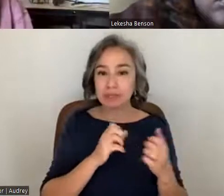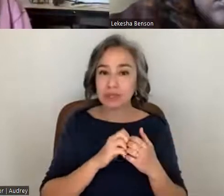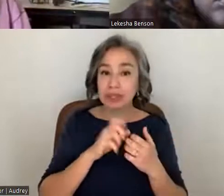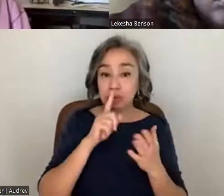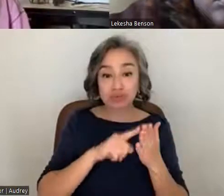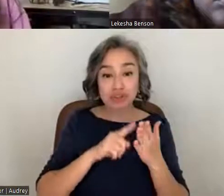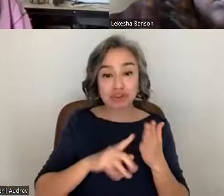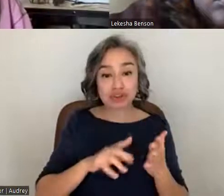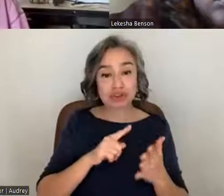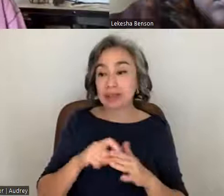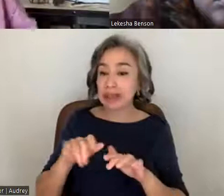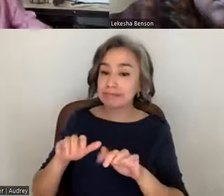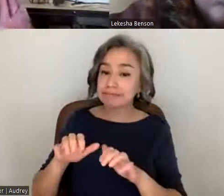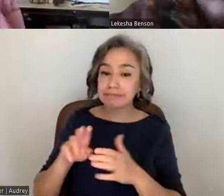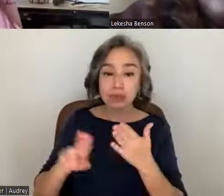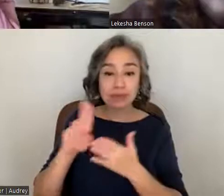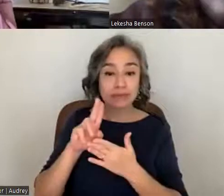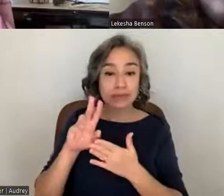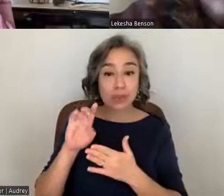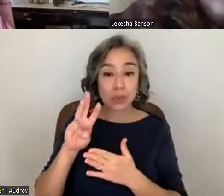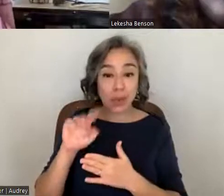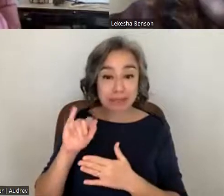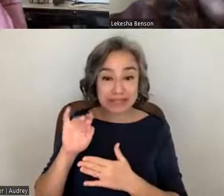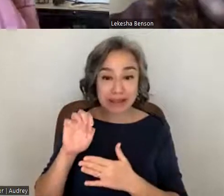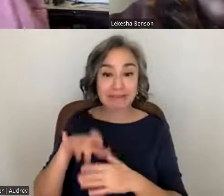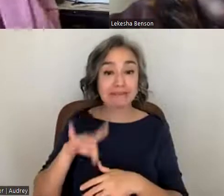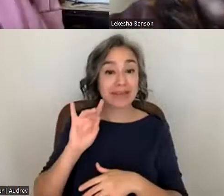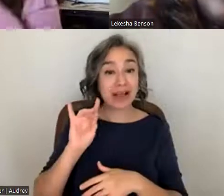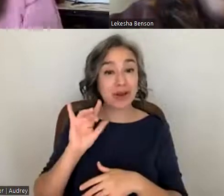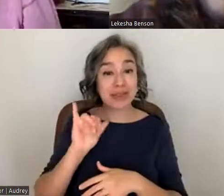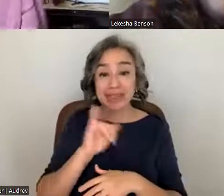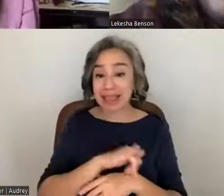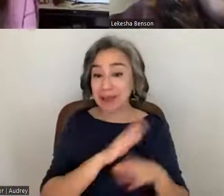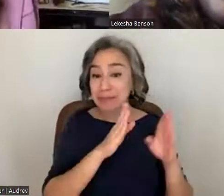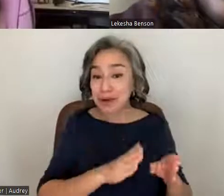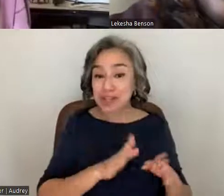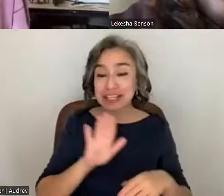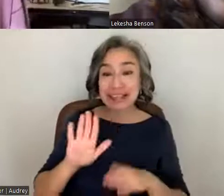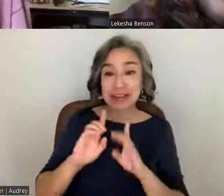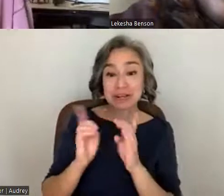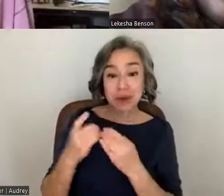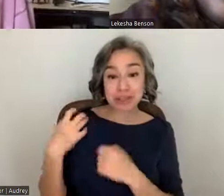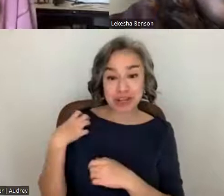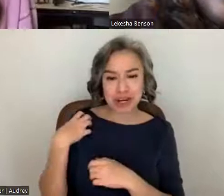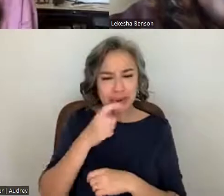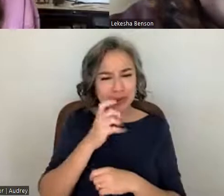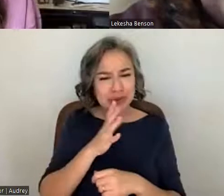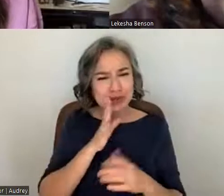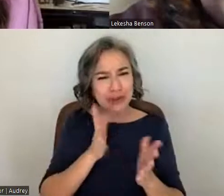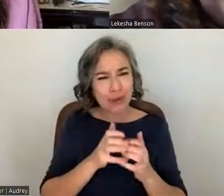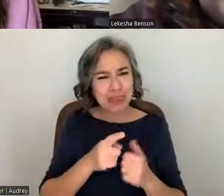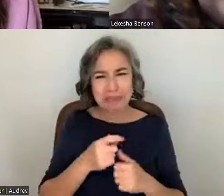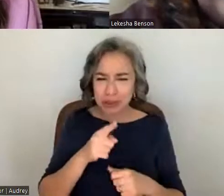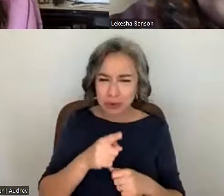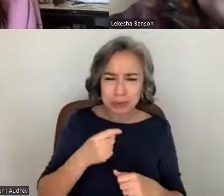university website and found the phone number for the person's department chair. Did you talk to them, or did I? I can't even remember. It was so long ago. Was